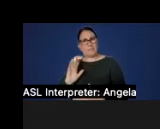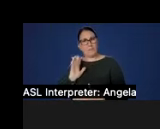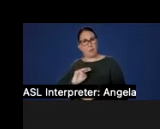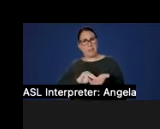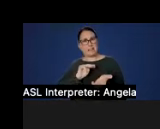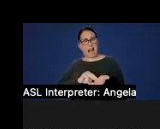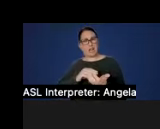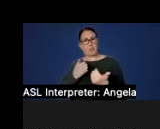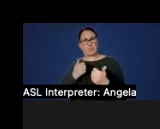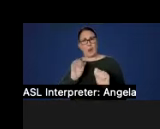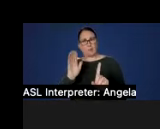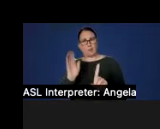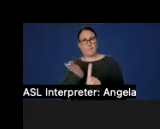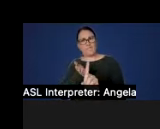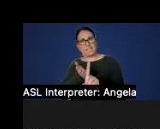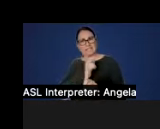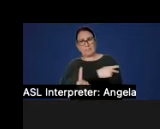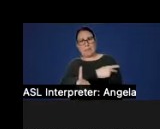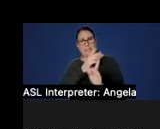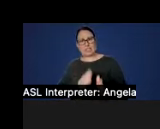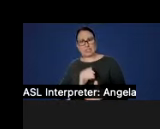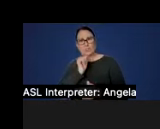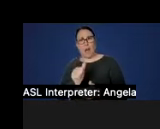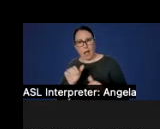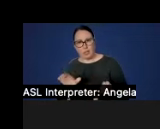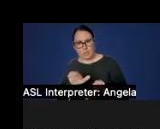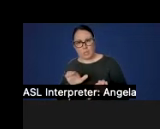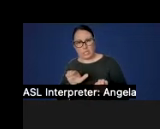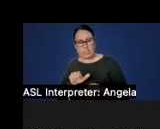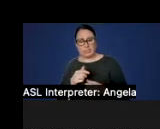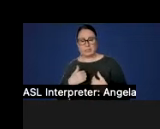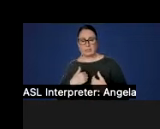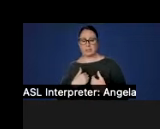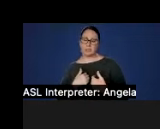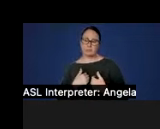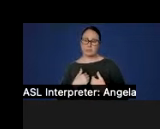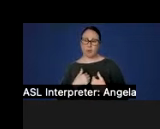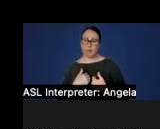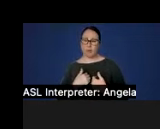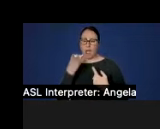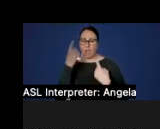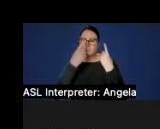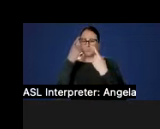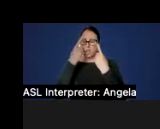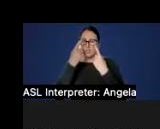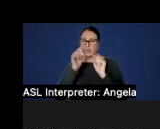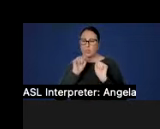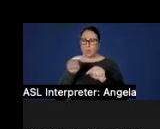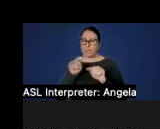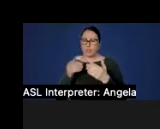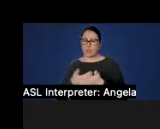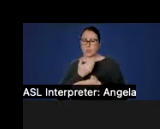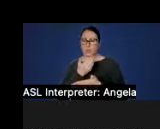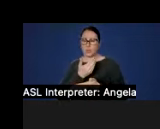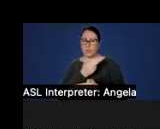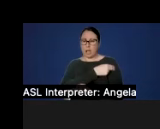that before. And I was just wondering, just because we went to a new facility and she